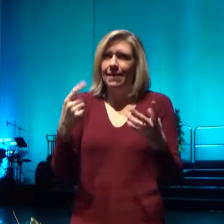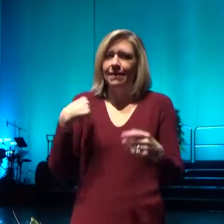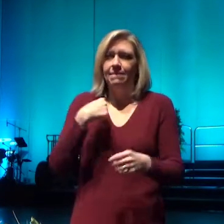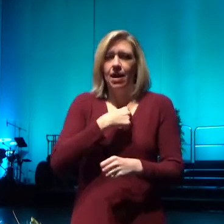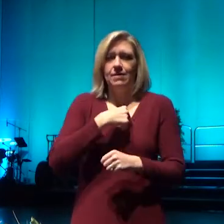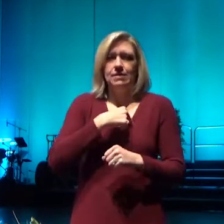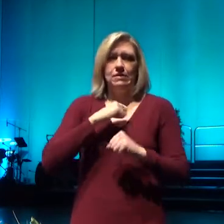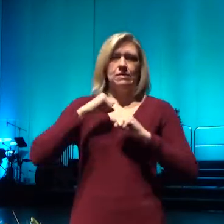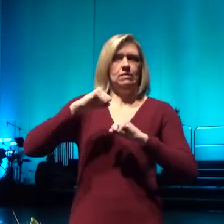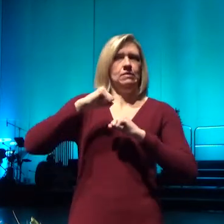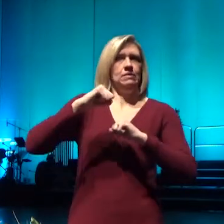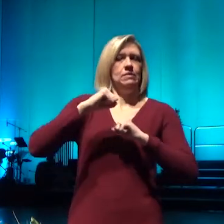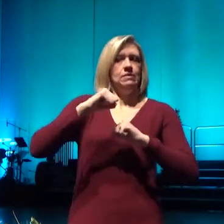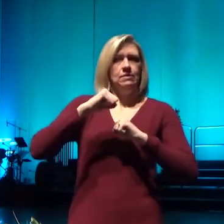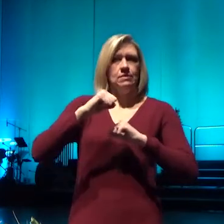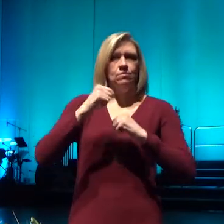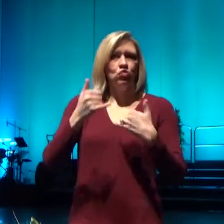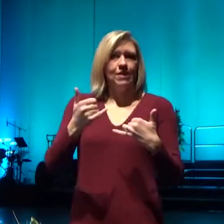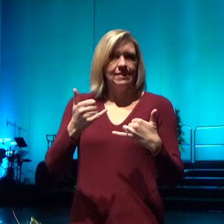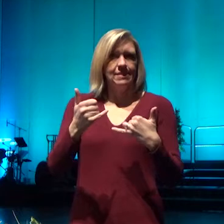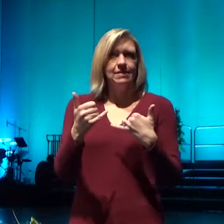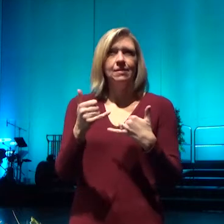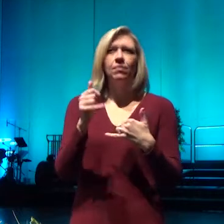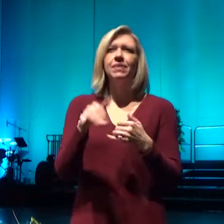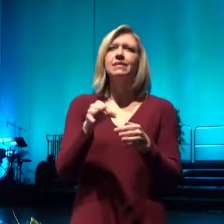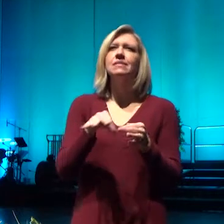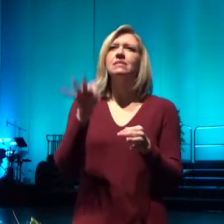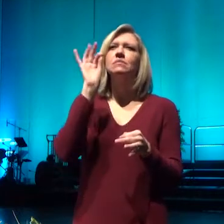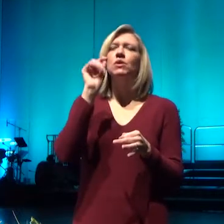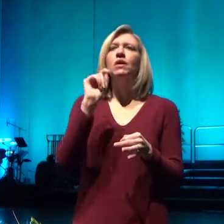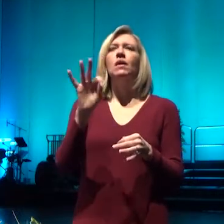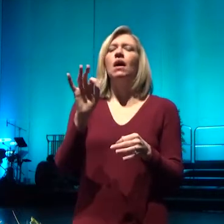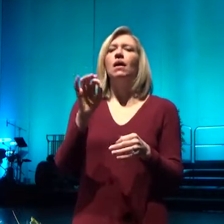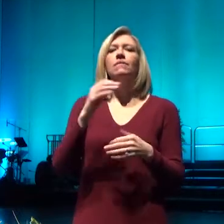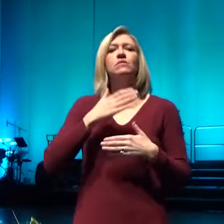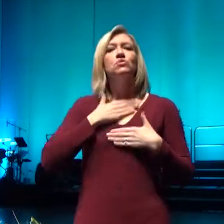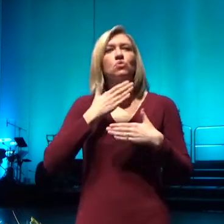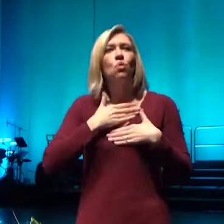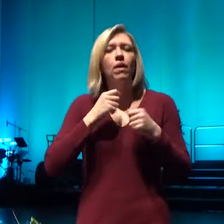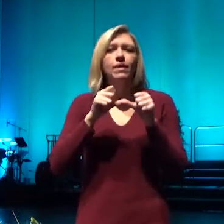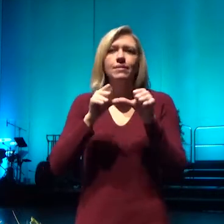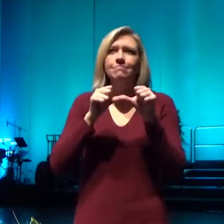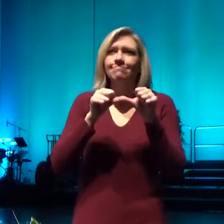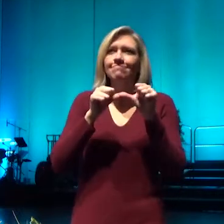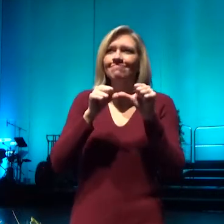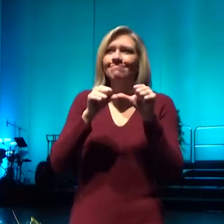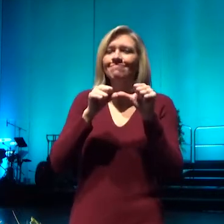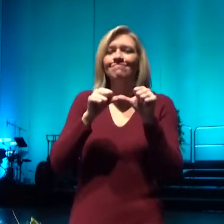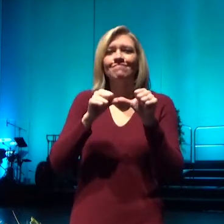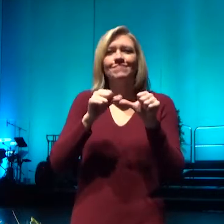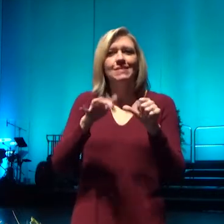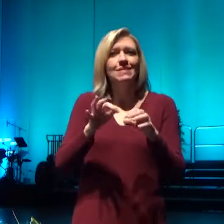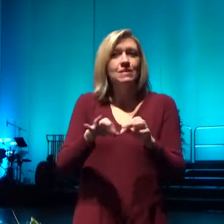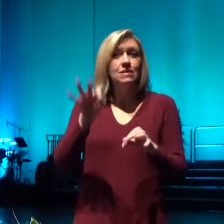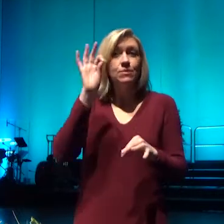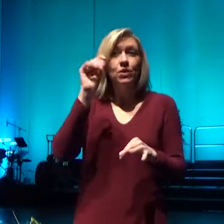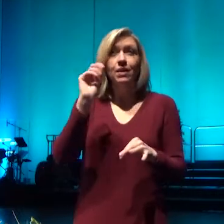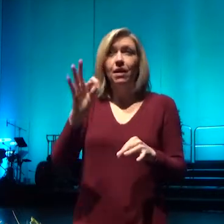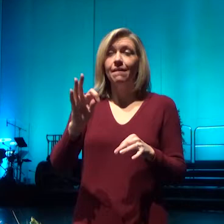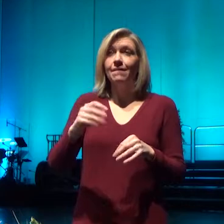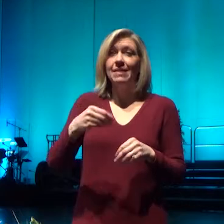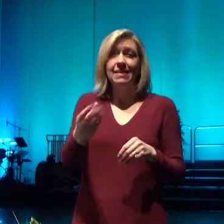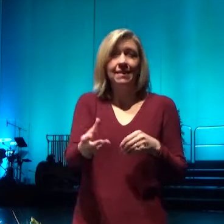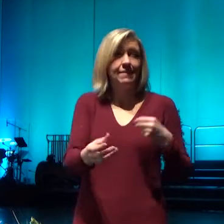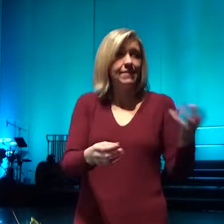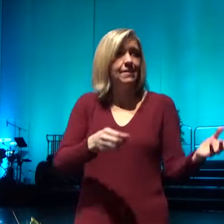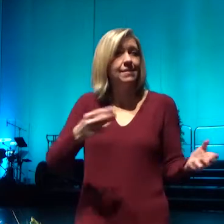it. The spirit of the present is the spirit of never-ending joy. It's the spirit of the